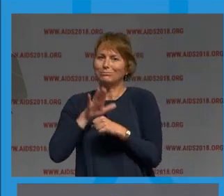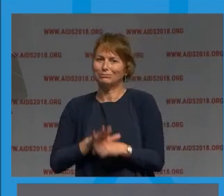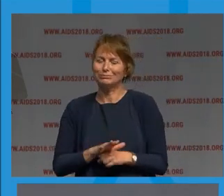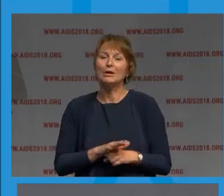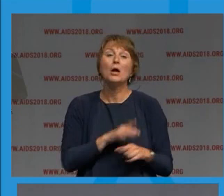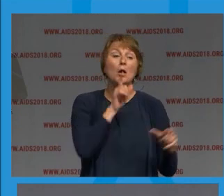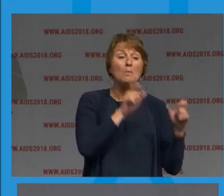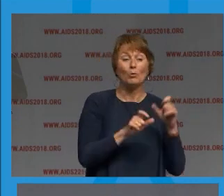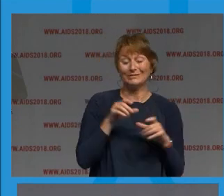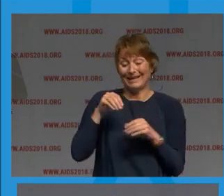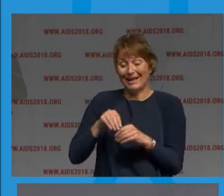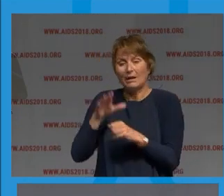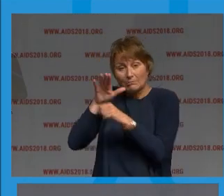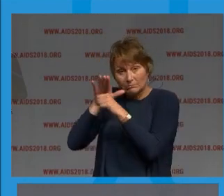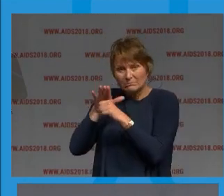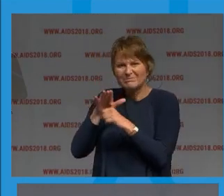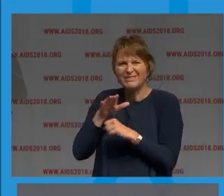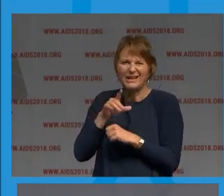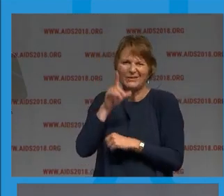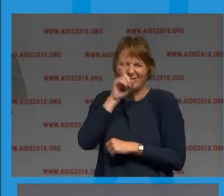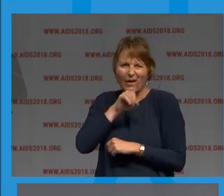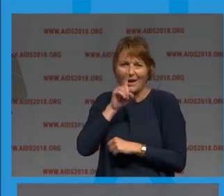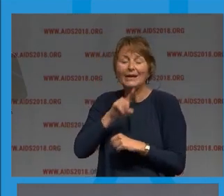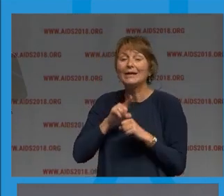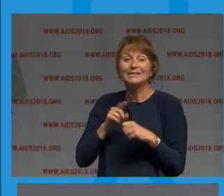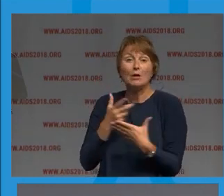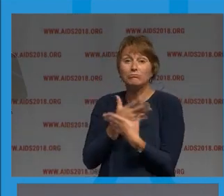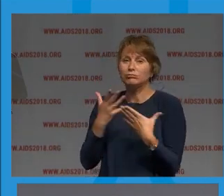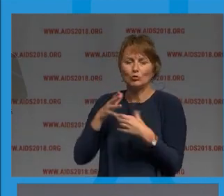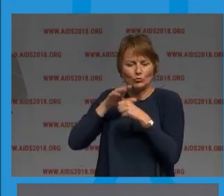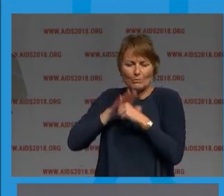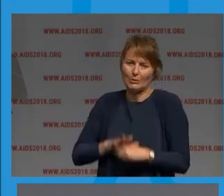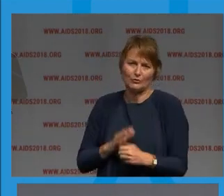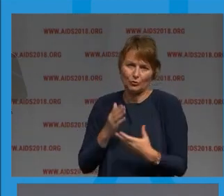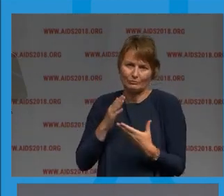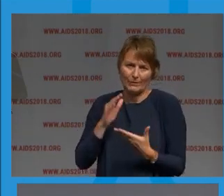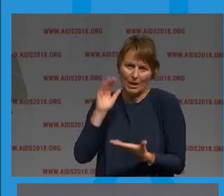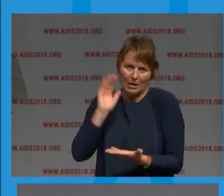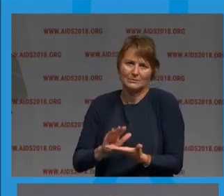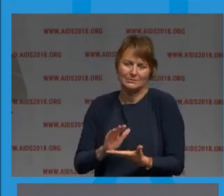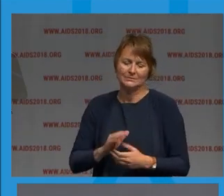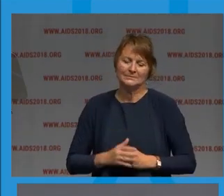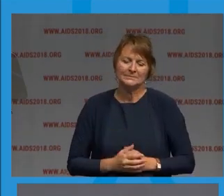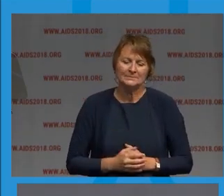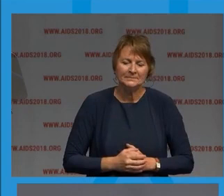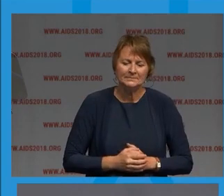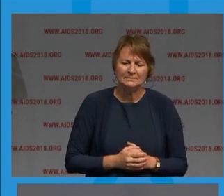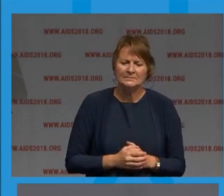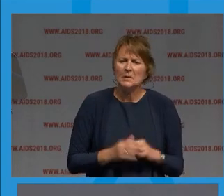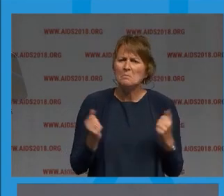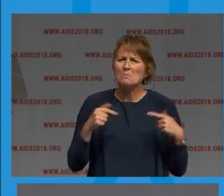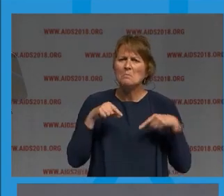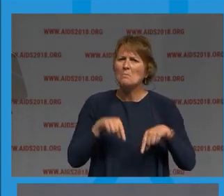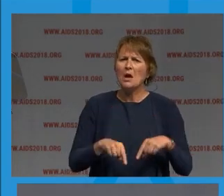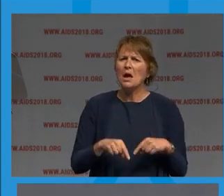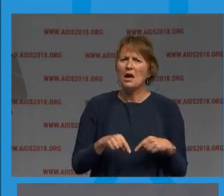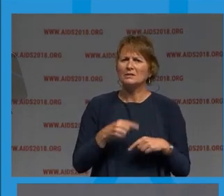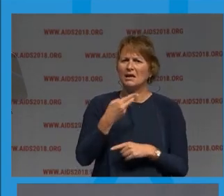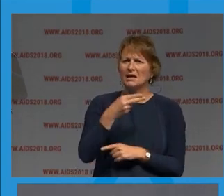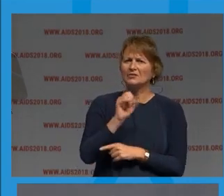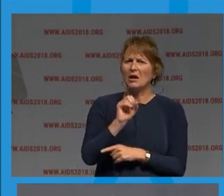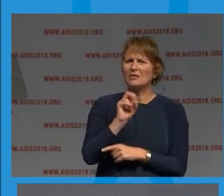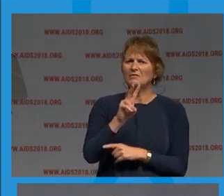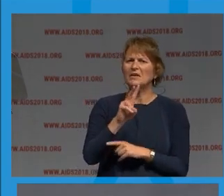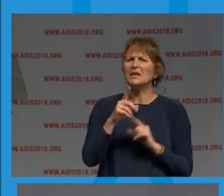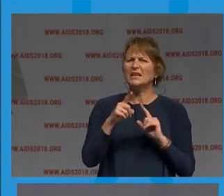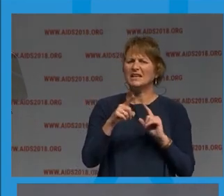the placebo arm lost achieved viral load suppression. But now, what about the HIV-negative prevention continuum